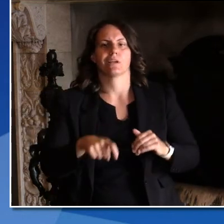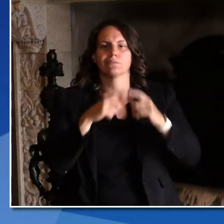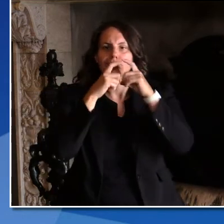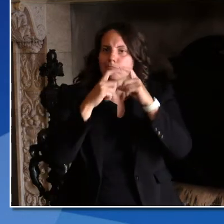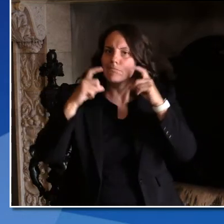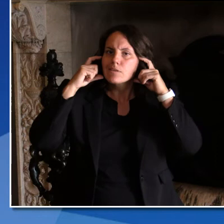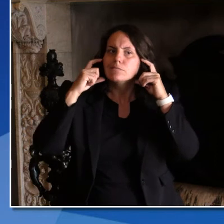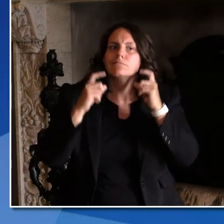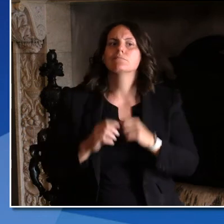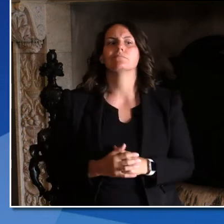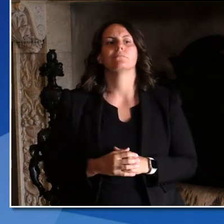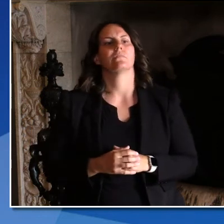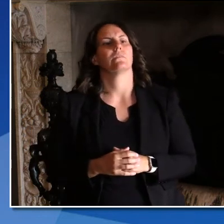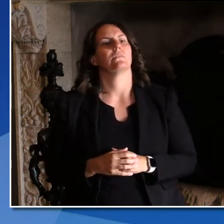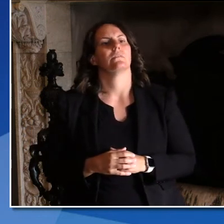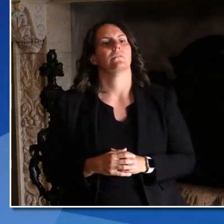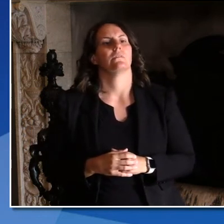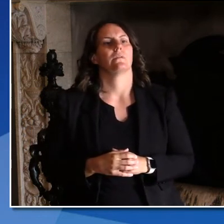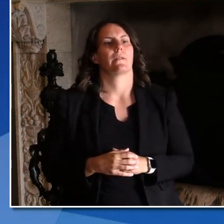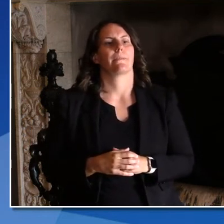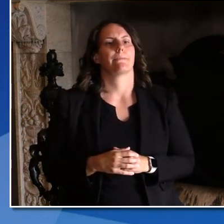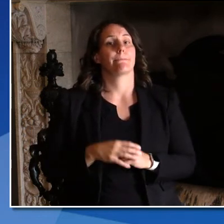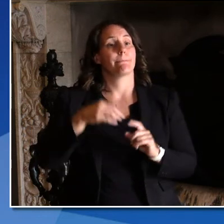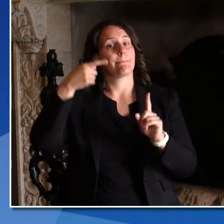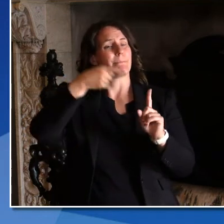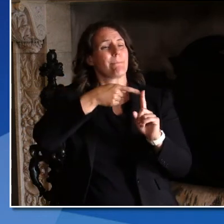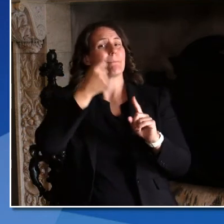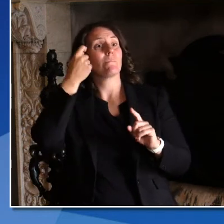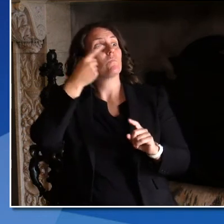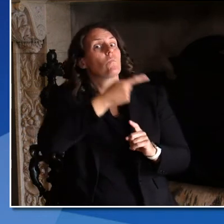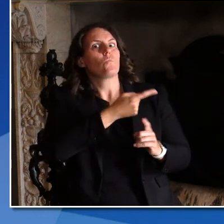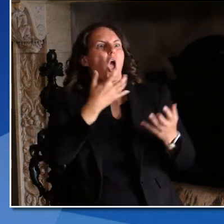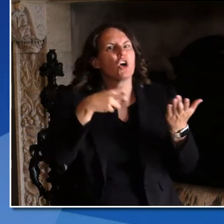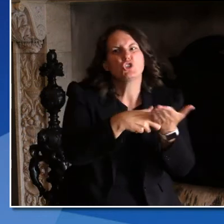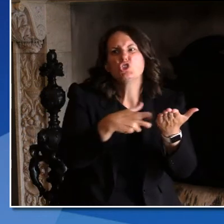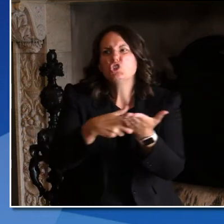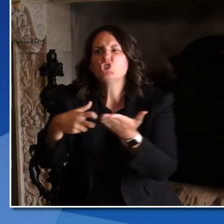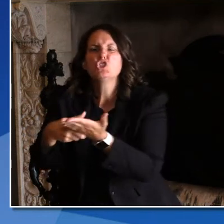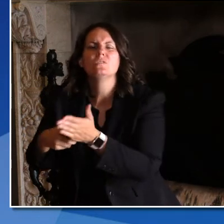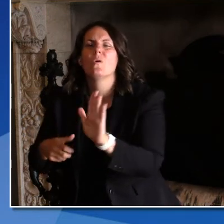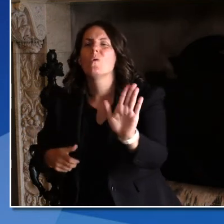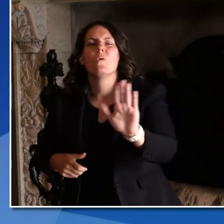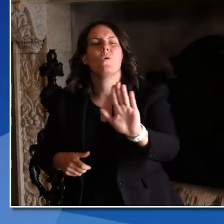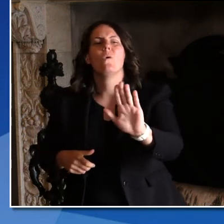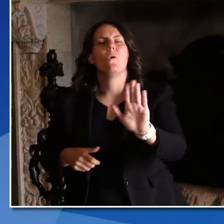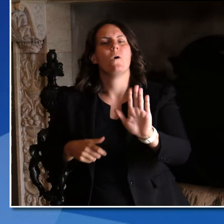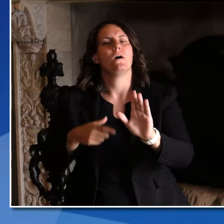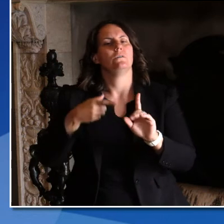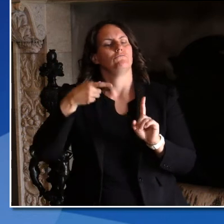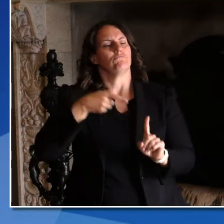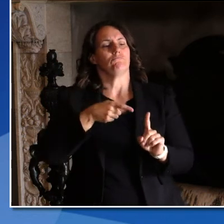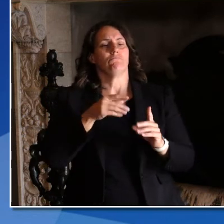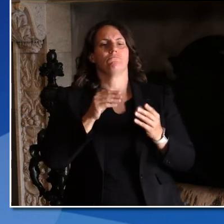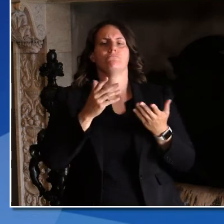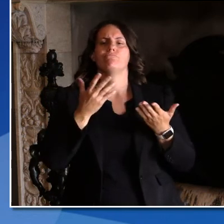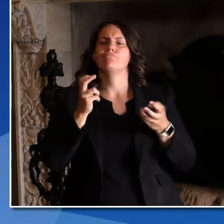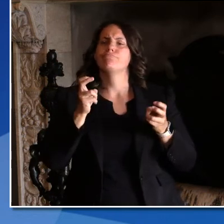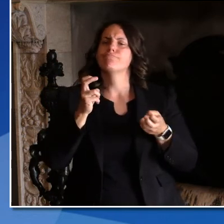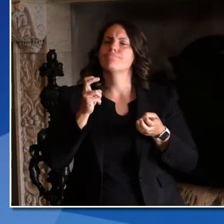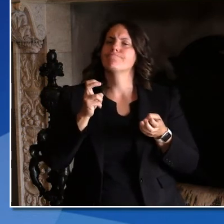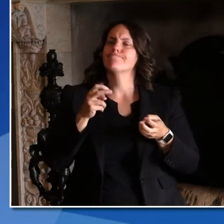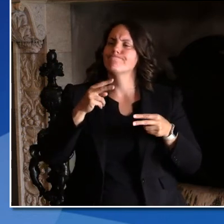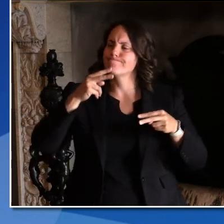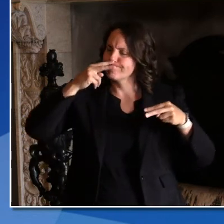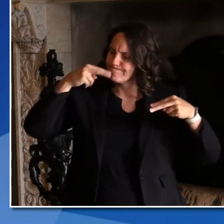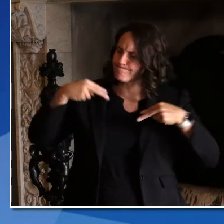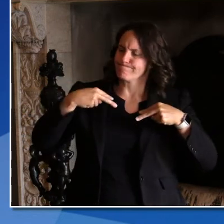any citations, and it's kind of a self-policing effort. I was curious to get DHS's thoughts on how they believe the public should